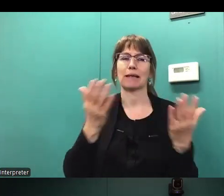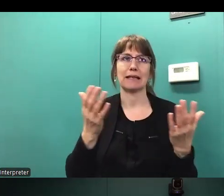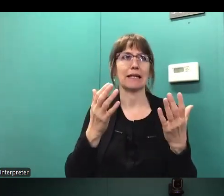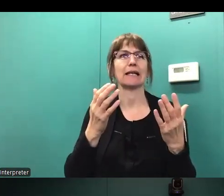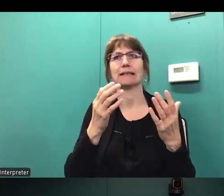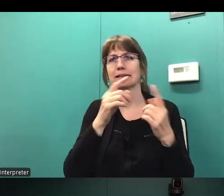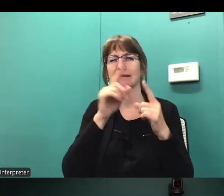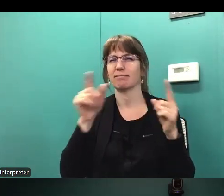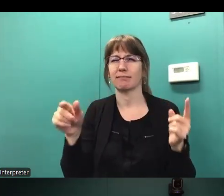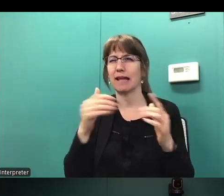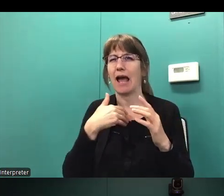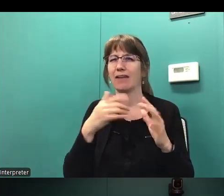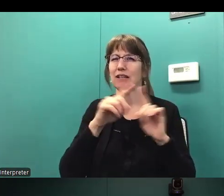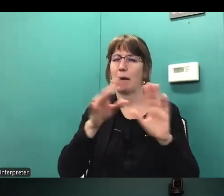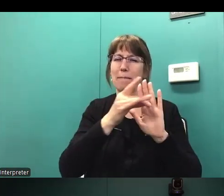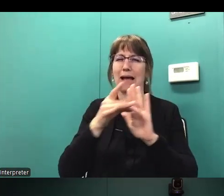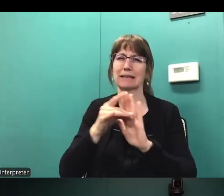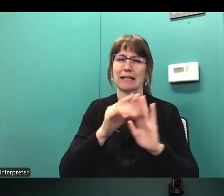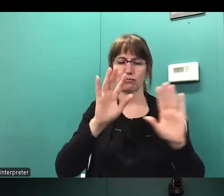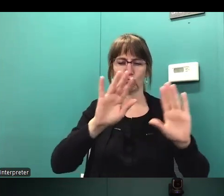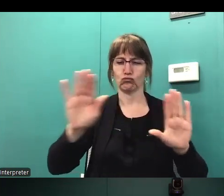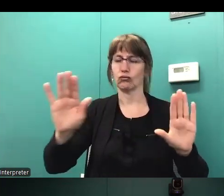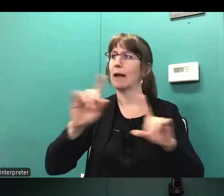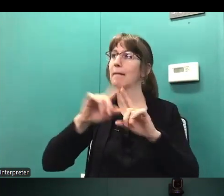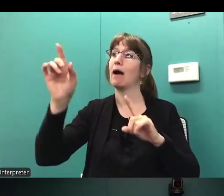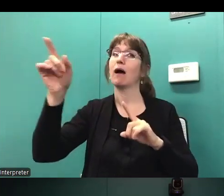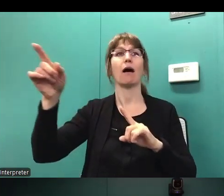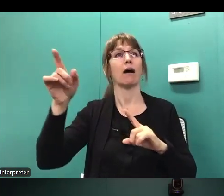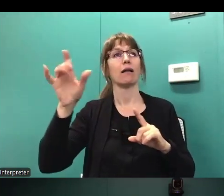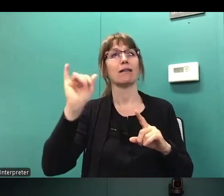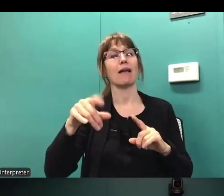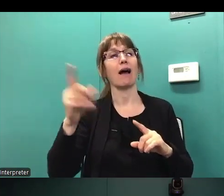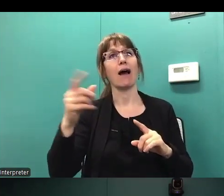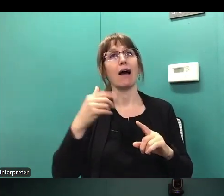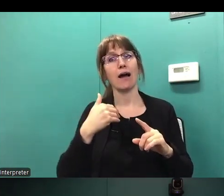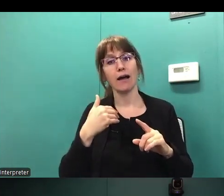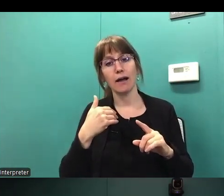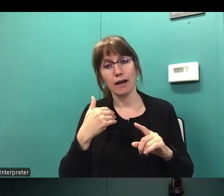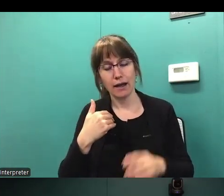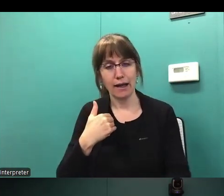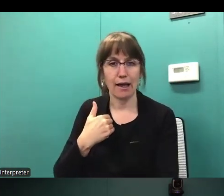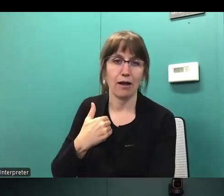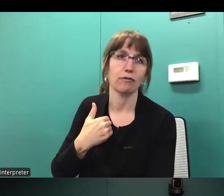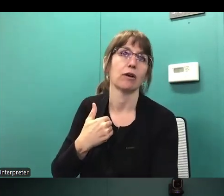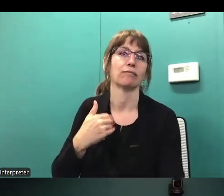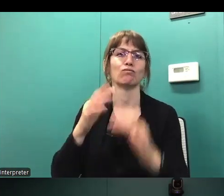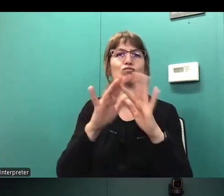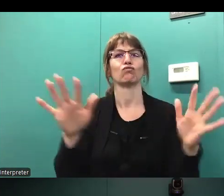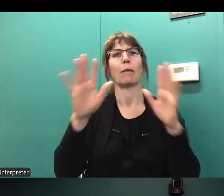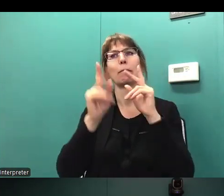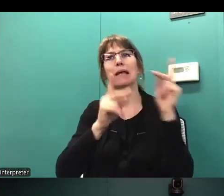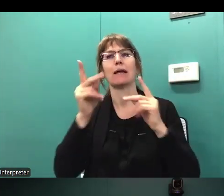and I don't remember where we got that from. Maybe- But where you've got, again, the different, people and animals